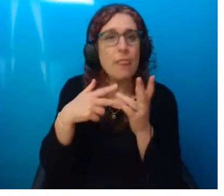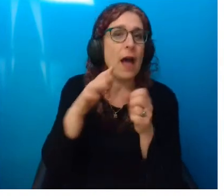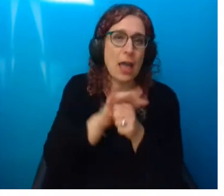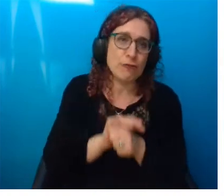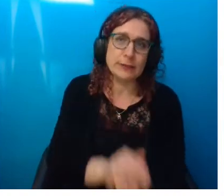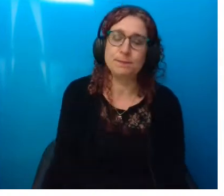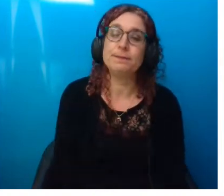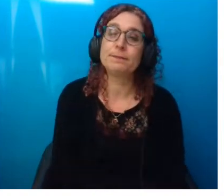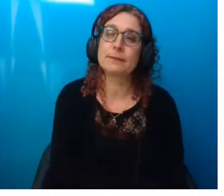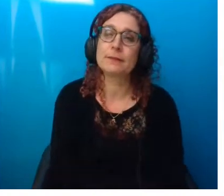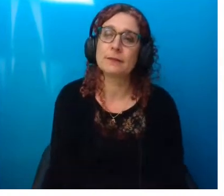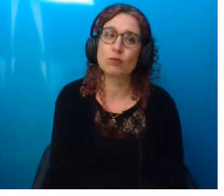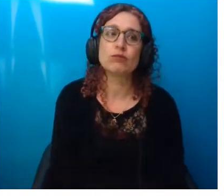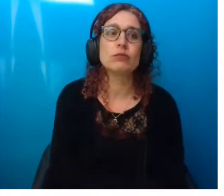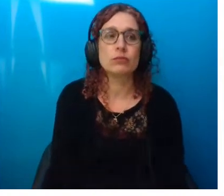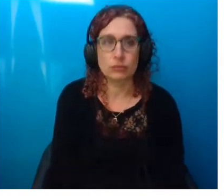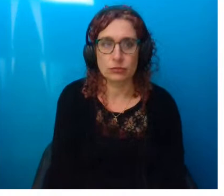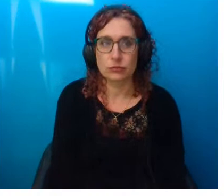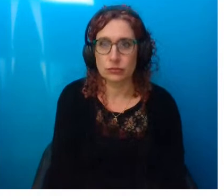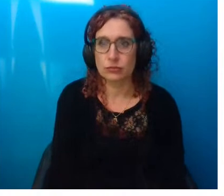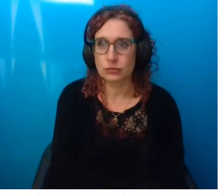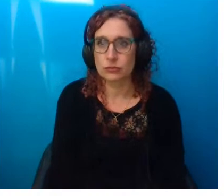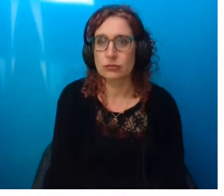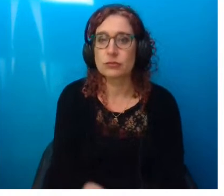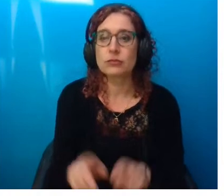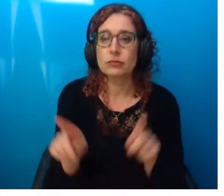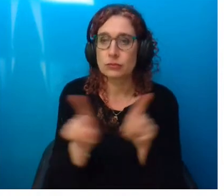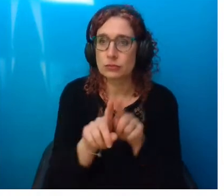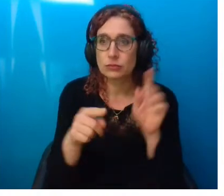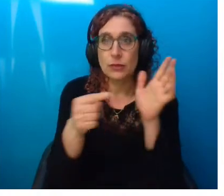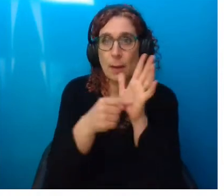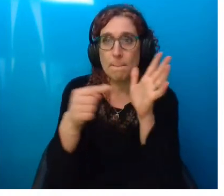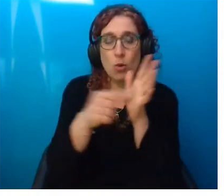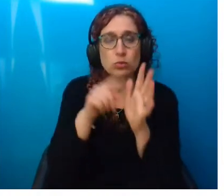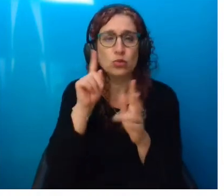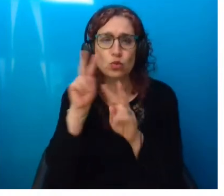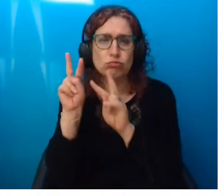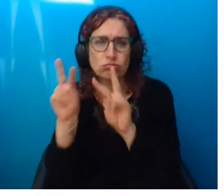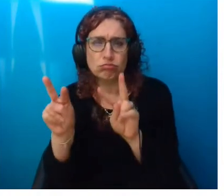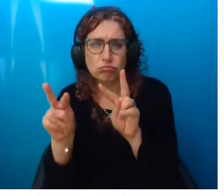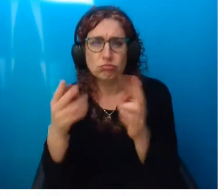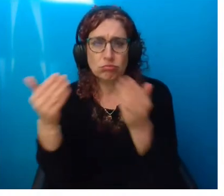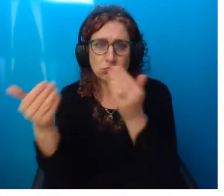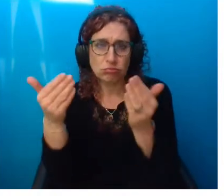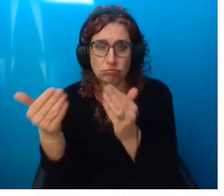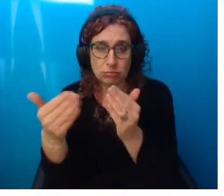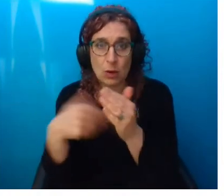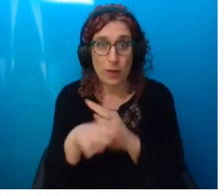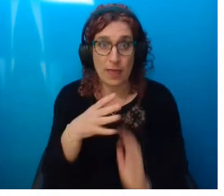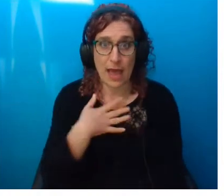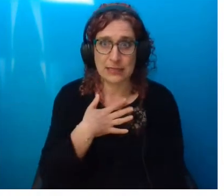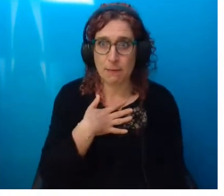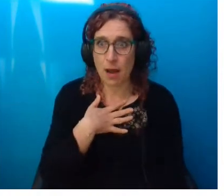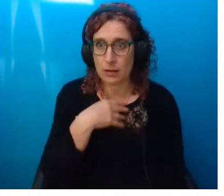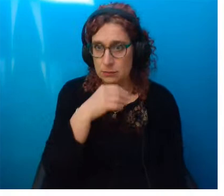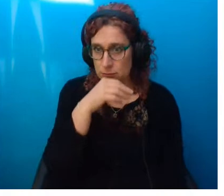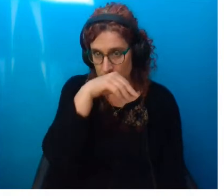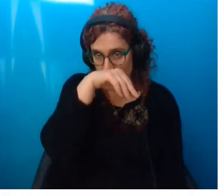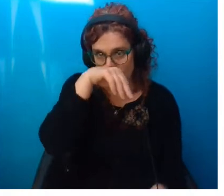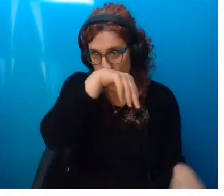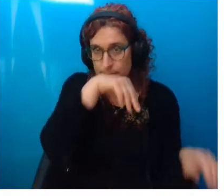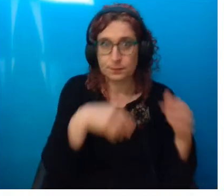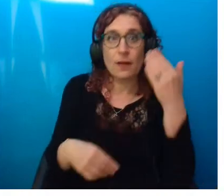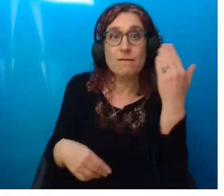very important to review the diagnosis, particularly in asthma. So I'm just going to tell you about 2 studies. The first one by Sean Aaron and his